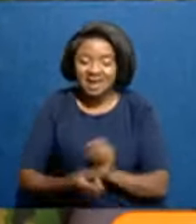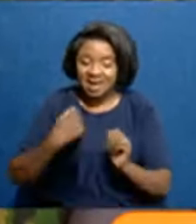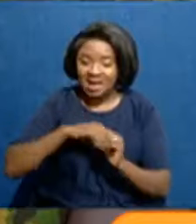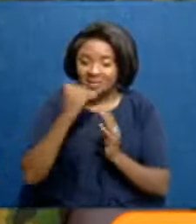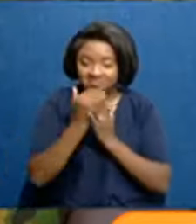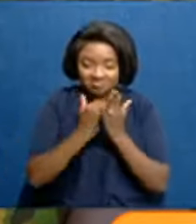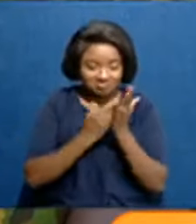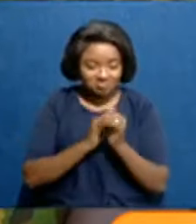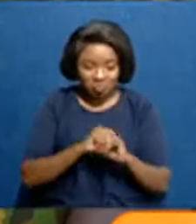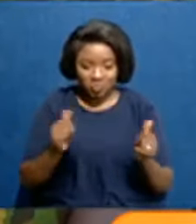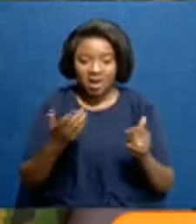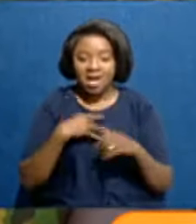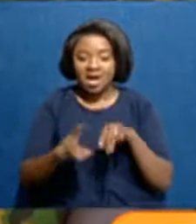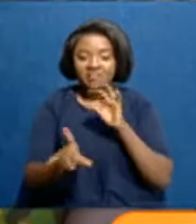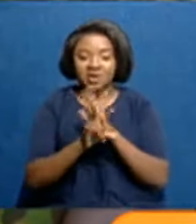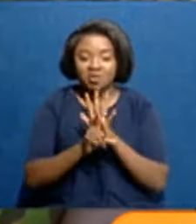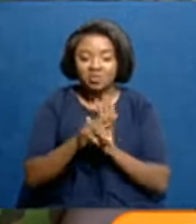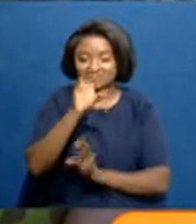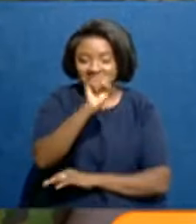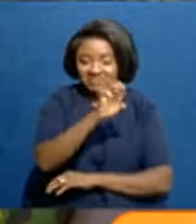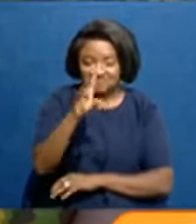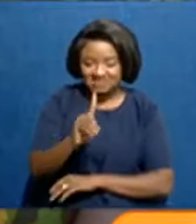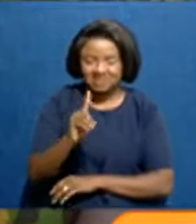kuna sheria ambayo inaitwa the Seeds and Plant Varieties